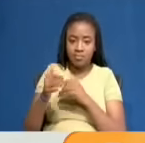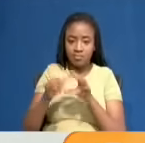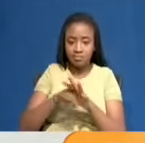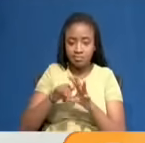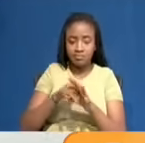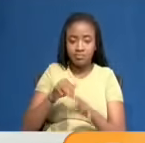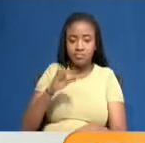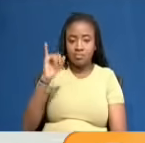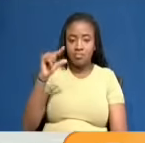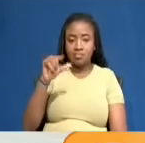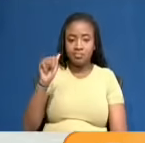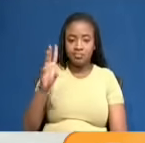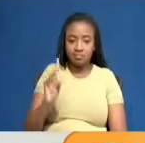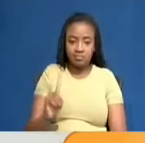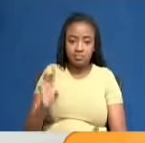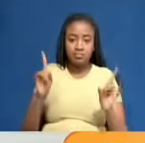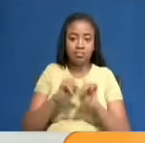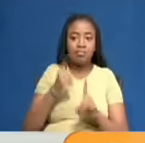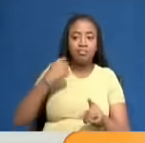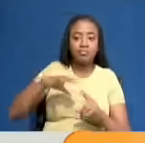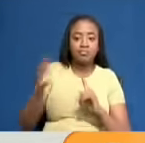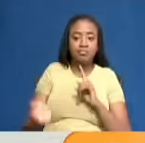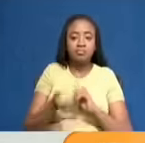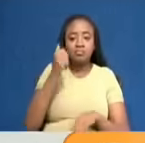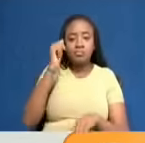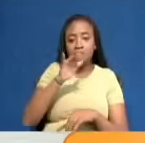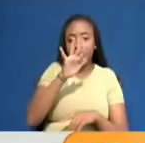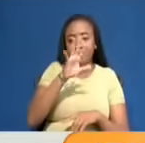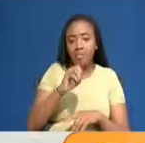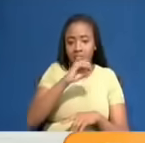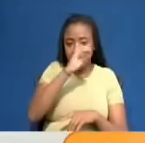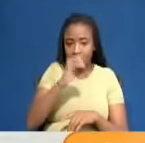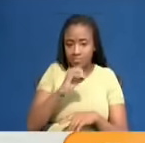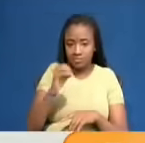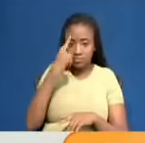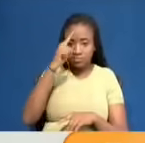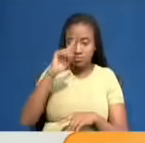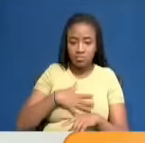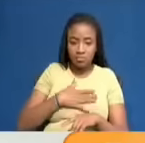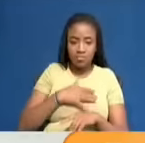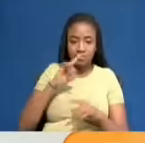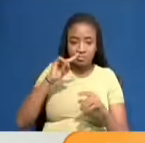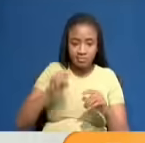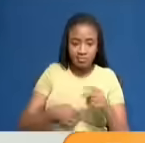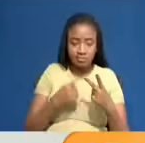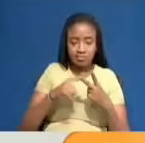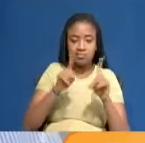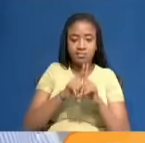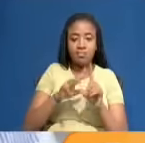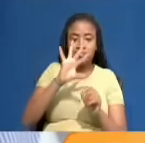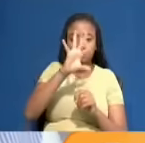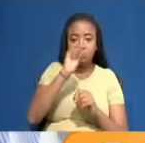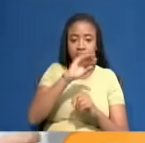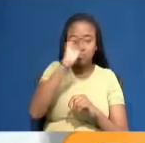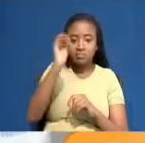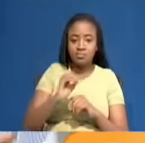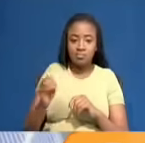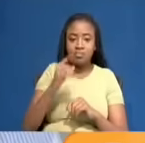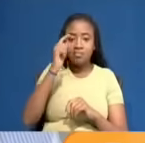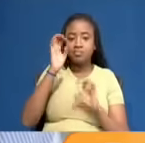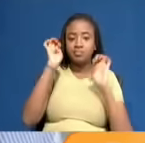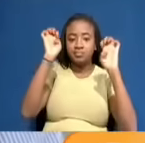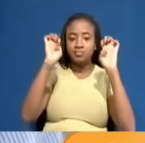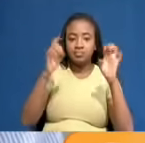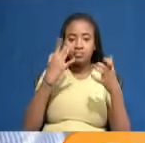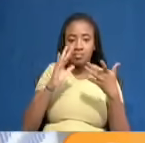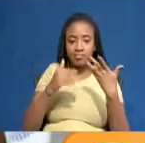reached nearly 50% of our total demand, and still 50% of Ethiopians are to be integrated with